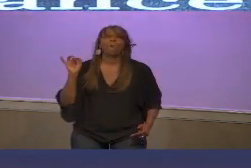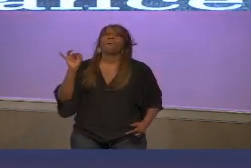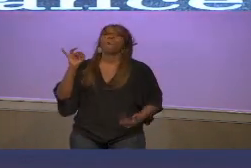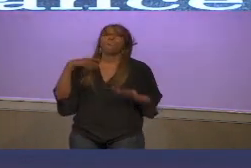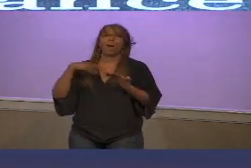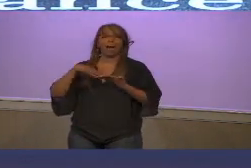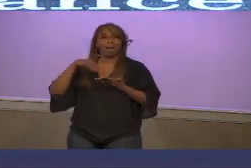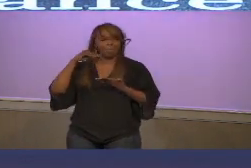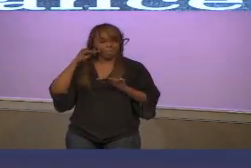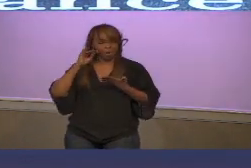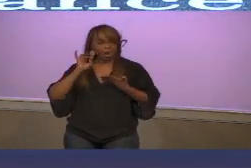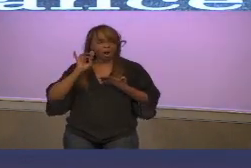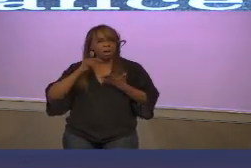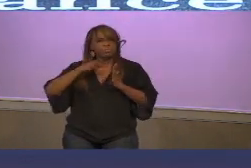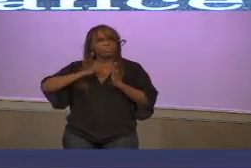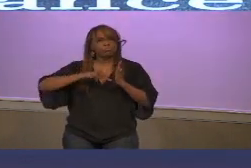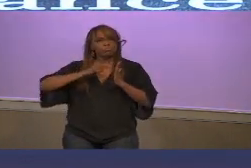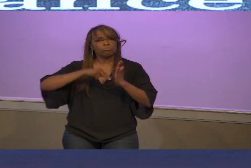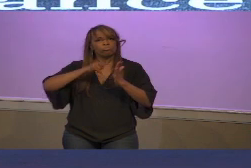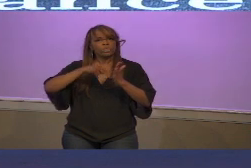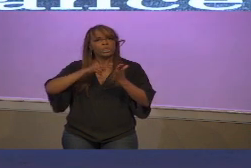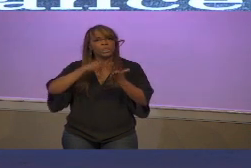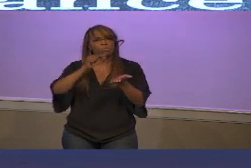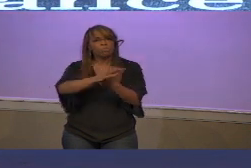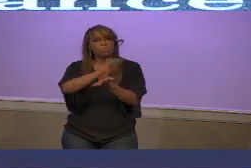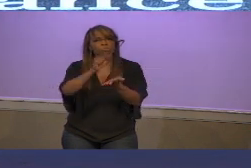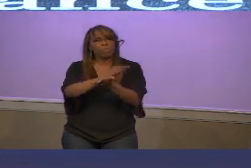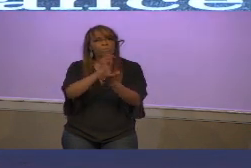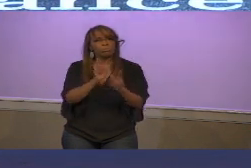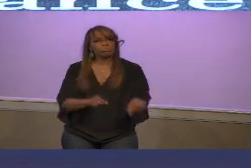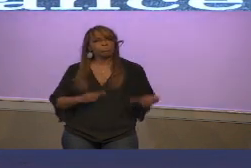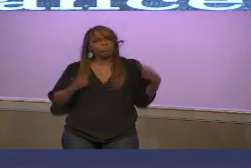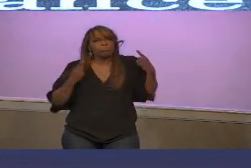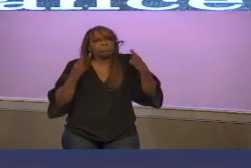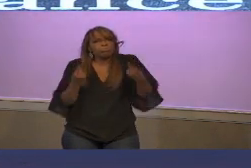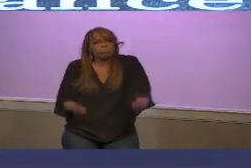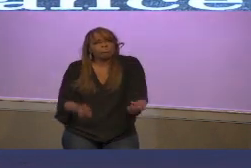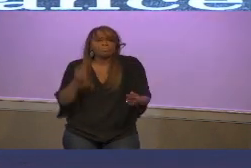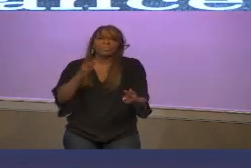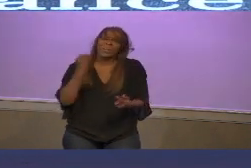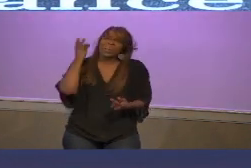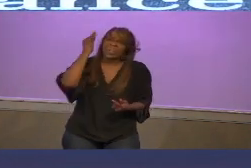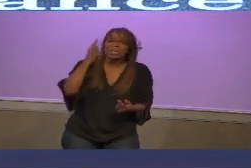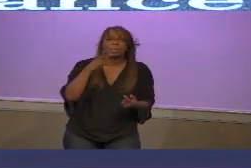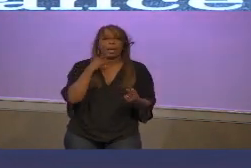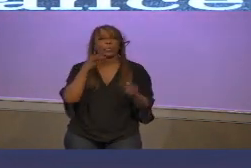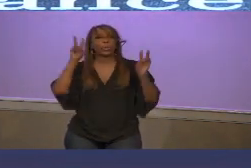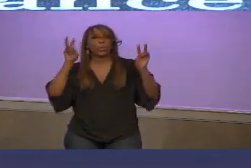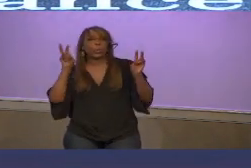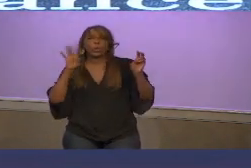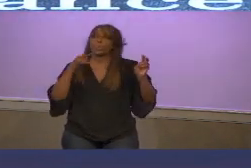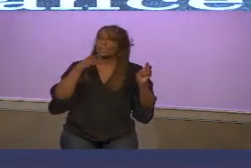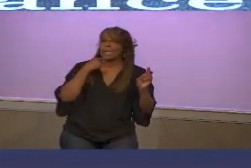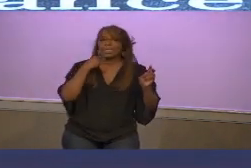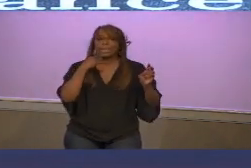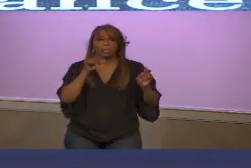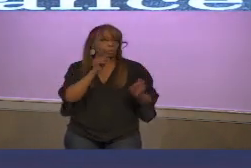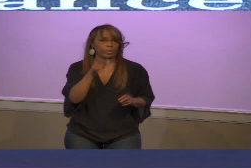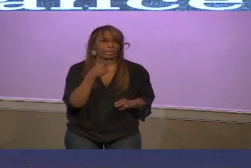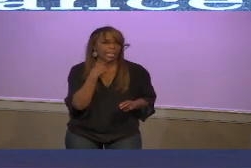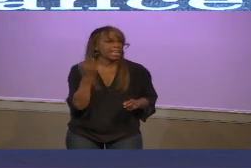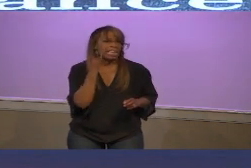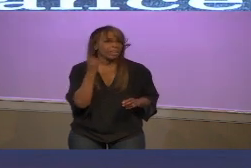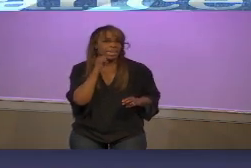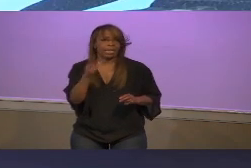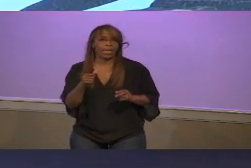that I have been reading this wrong for years. I mean, think about the way we quote this. I mean, it doesn't say if it